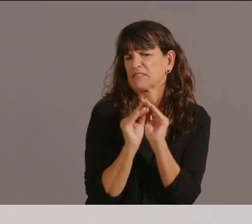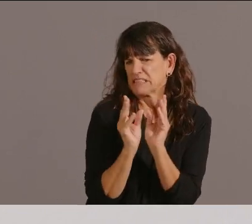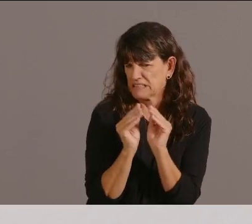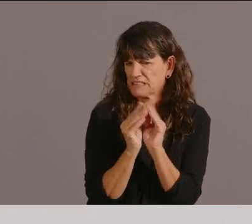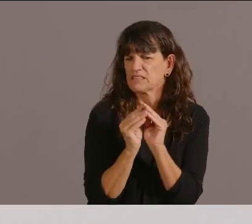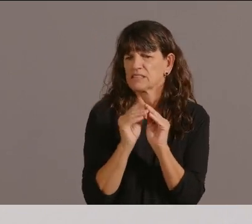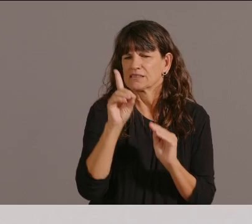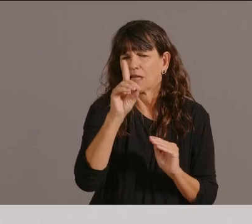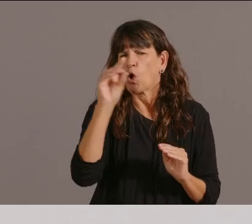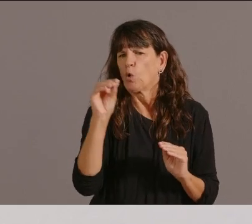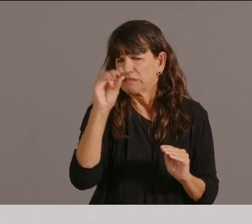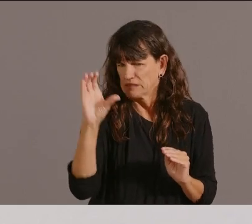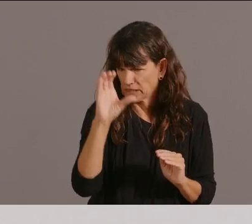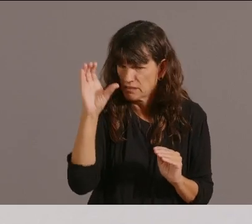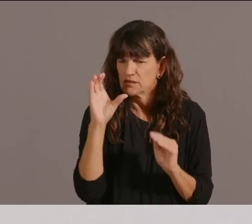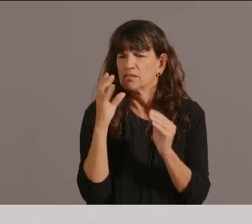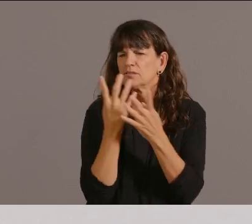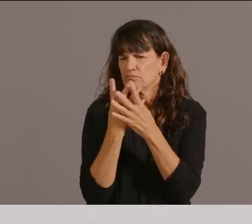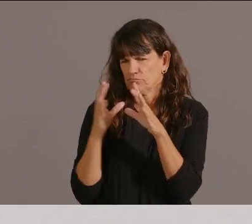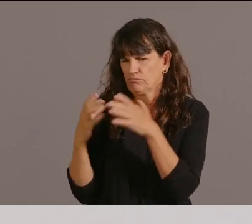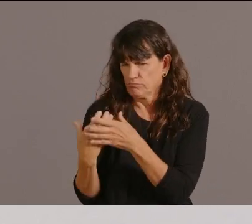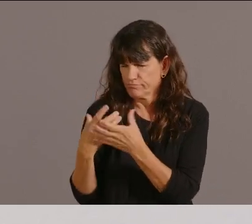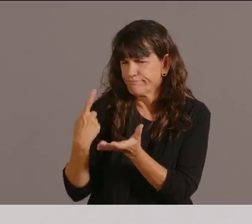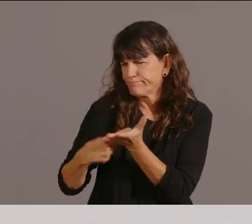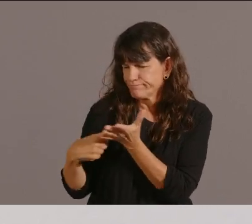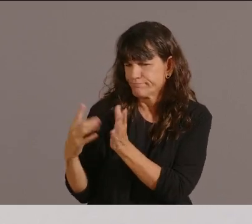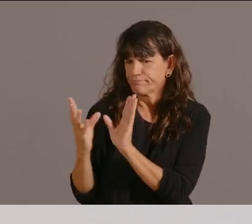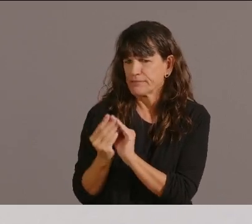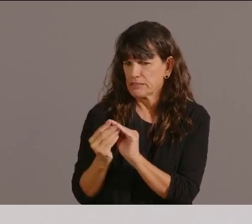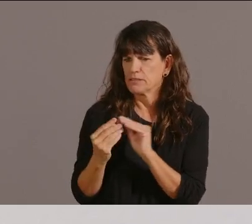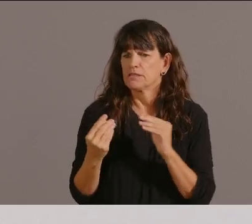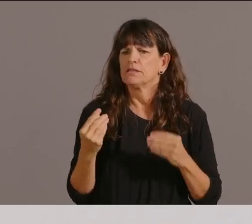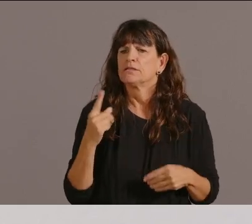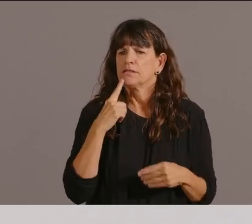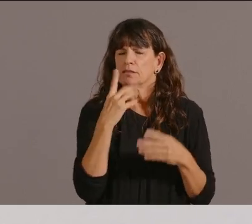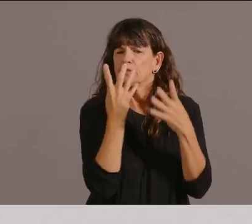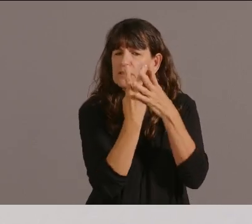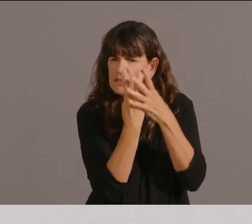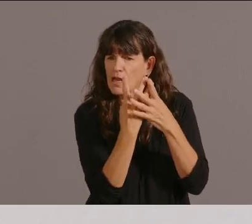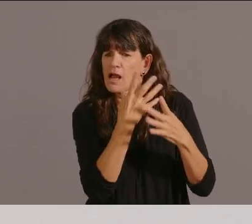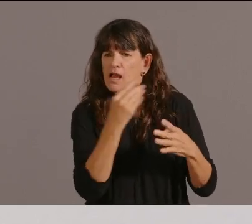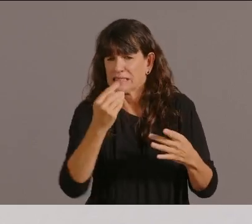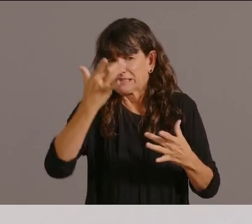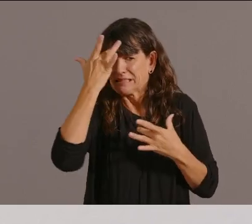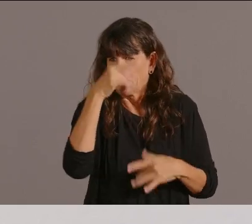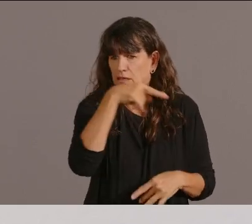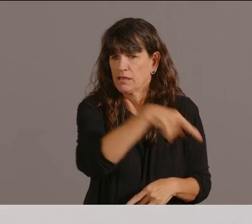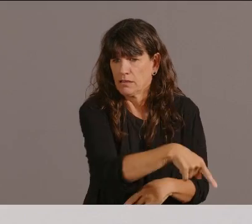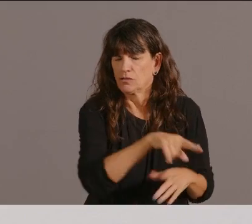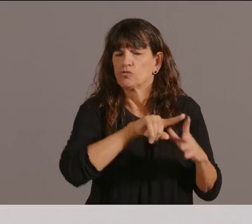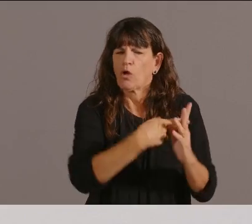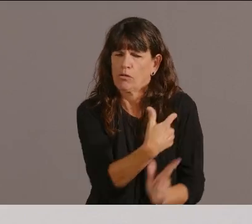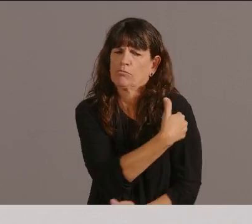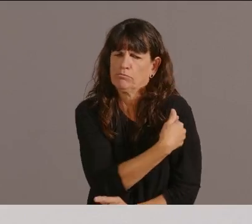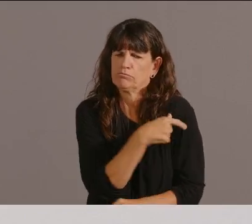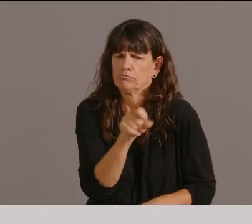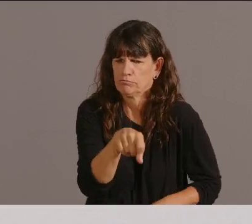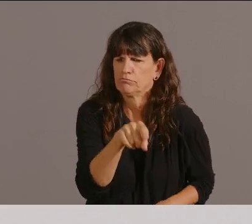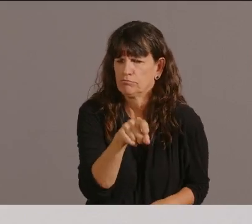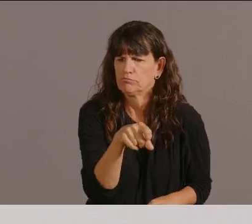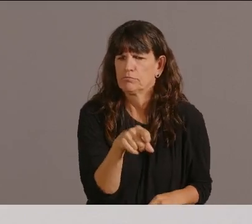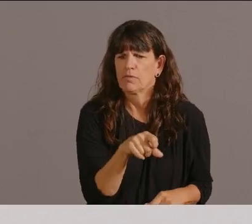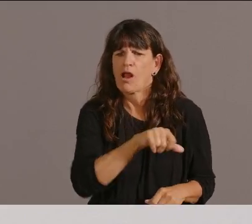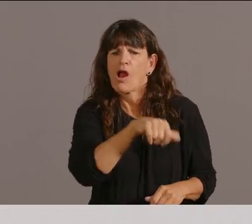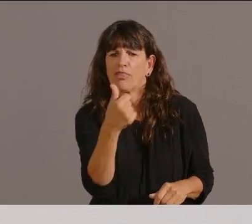started vaccinating in the infirmary, and I believe there's another high-risk unit that they're looking, that they've vaccinated in. And